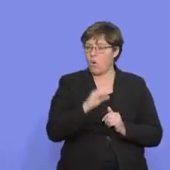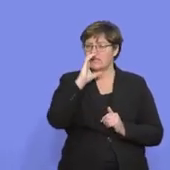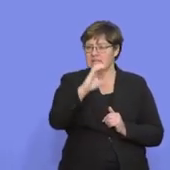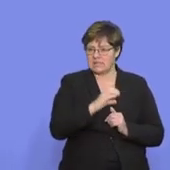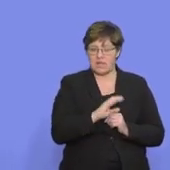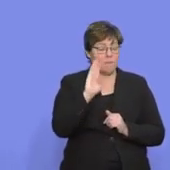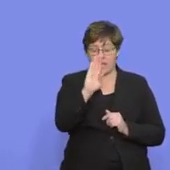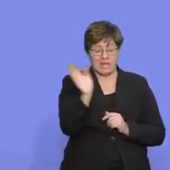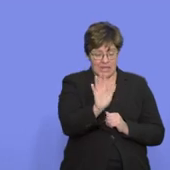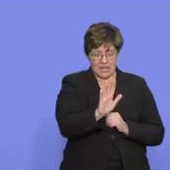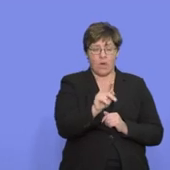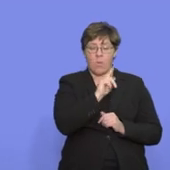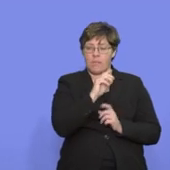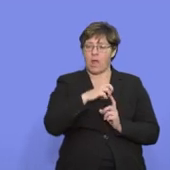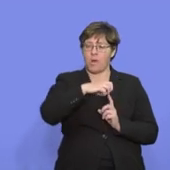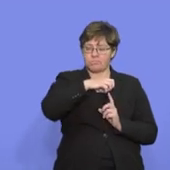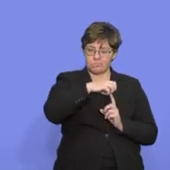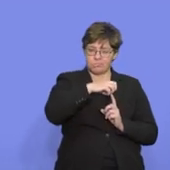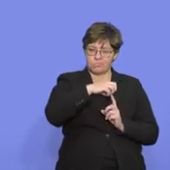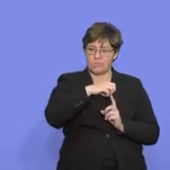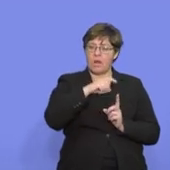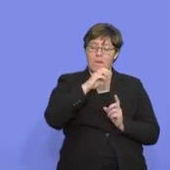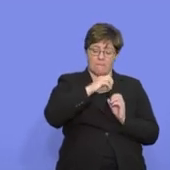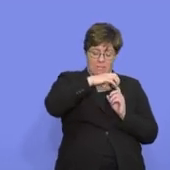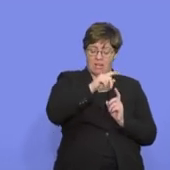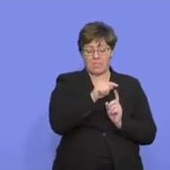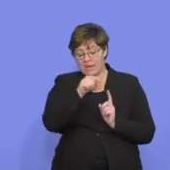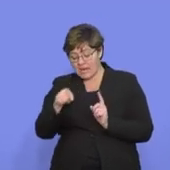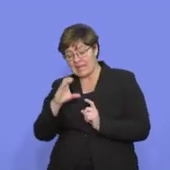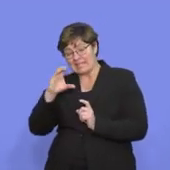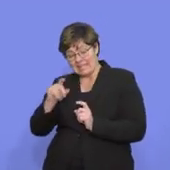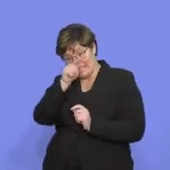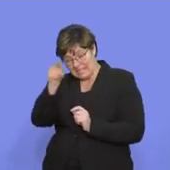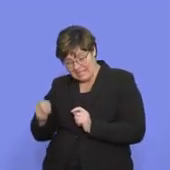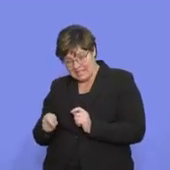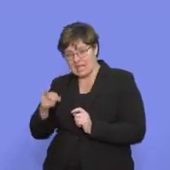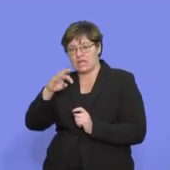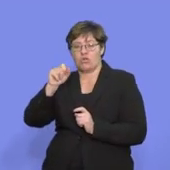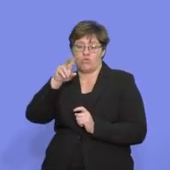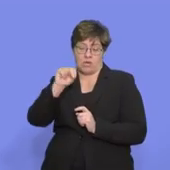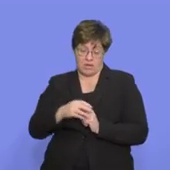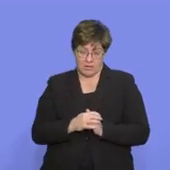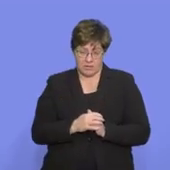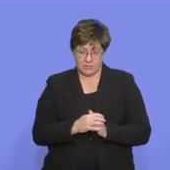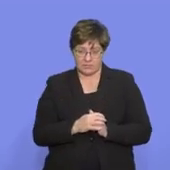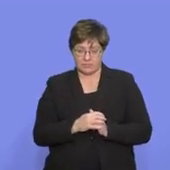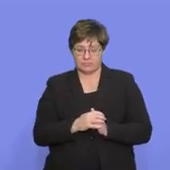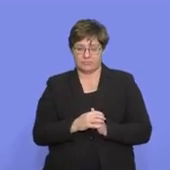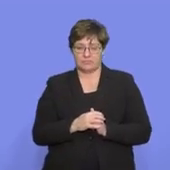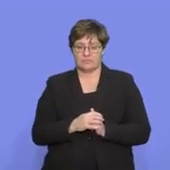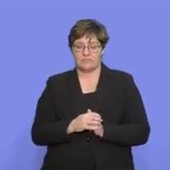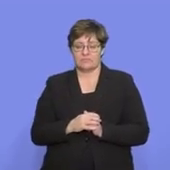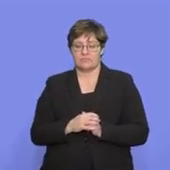B is pointing at the bubble. C is actually the neuron there. So it would